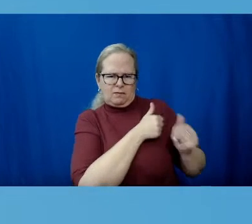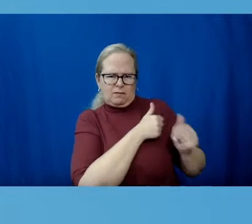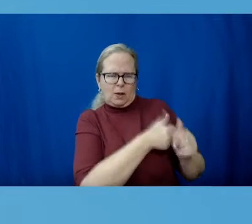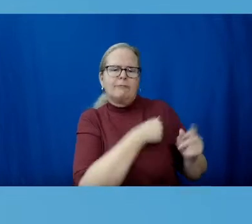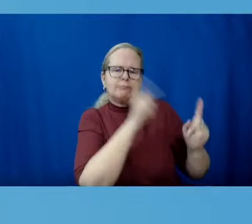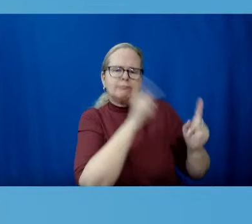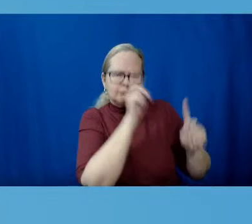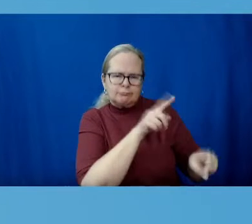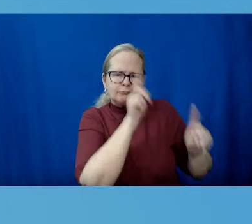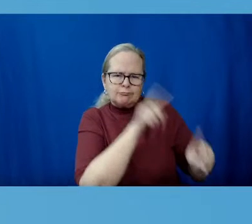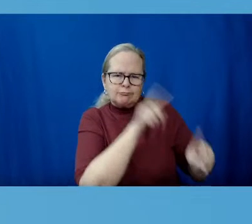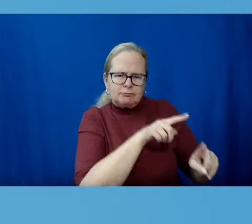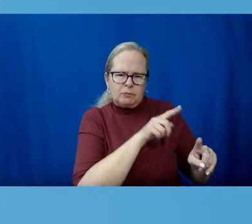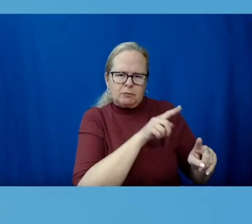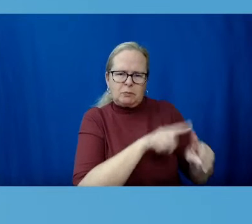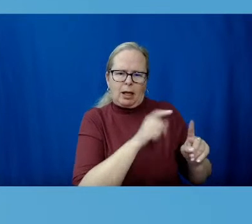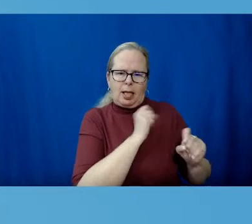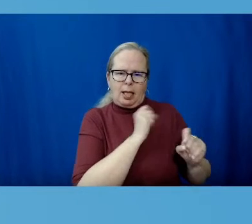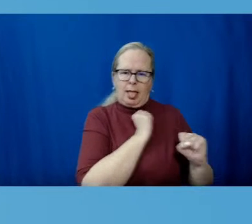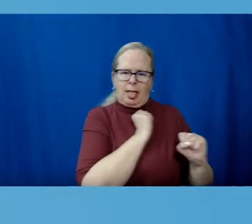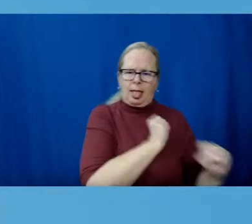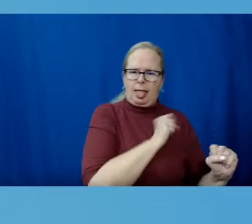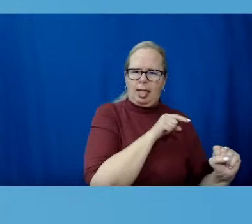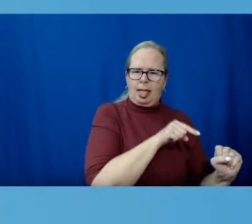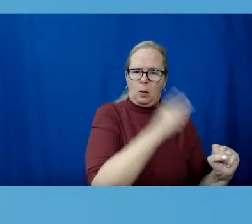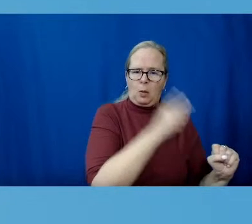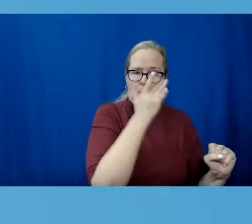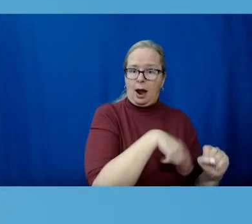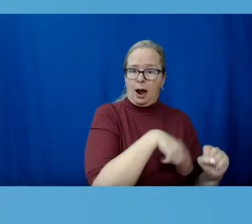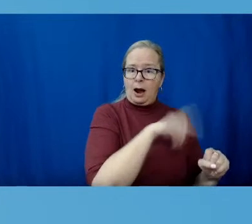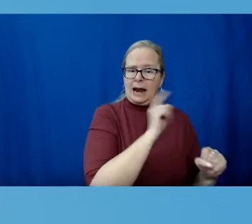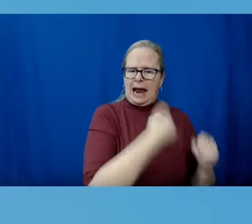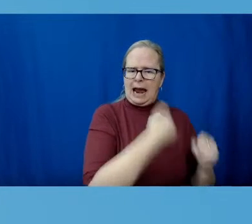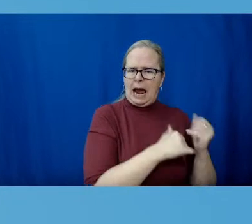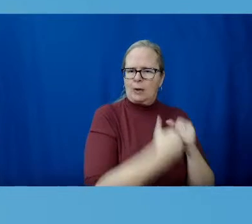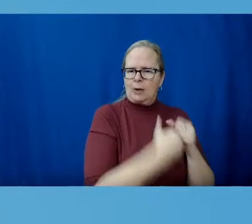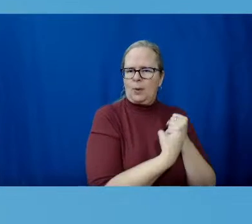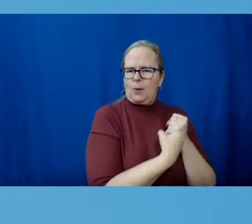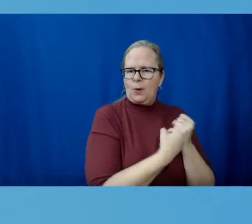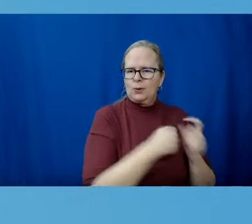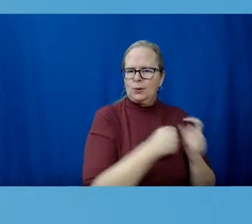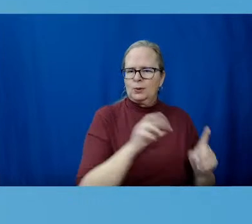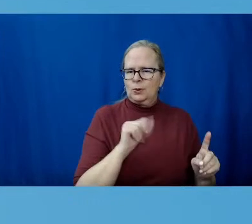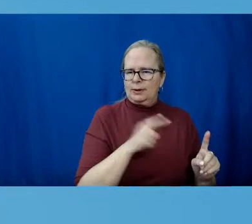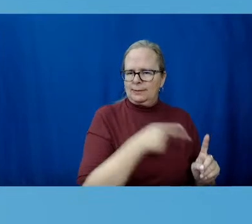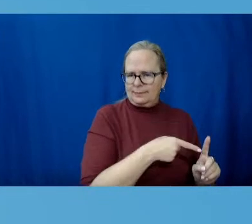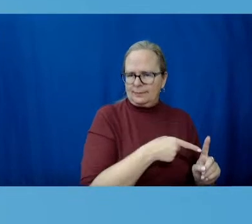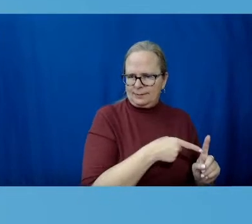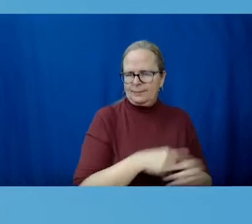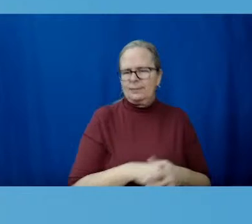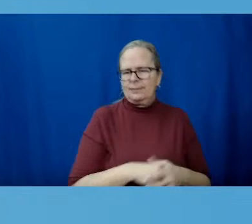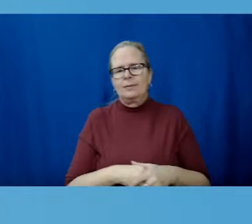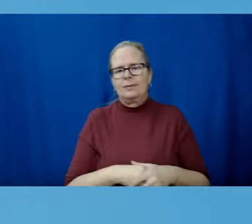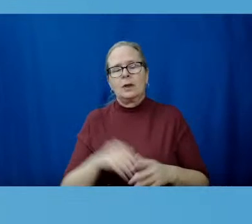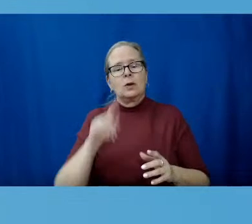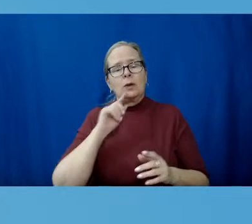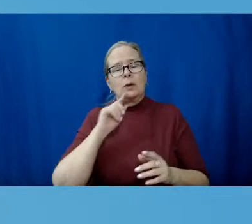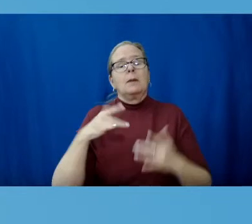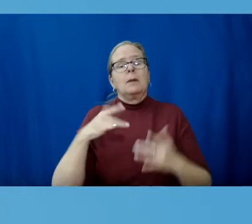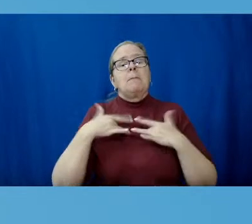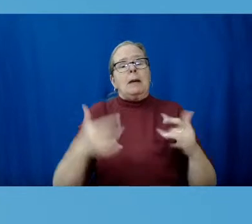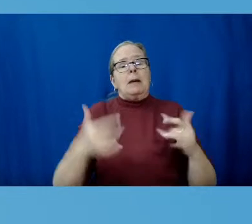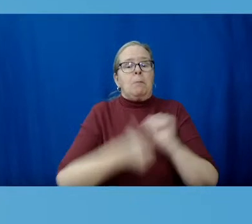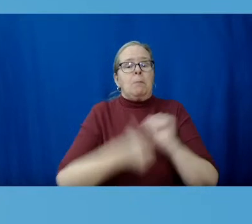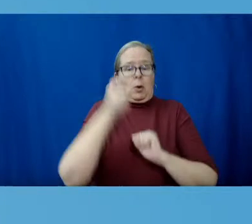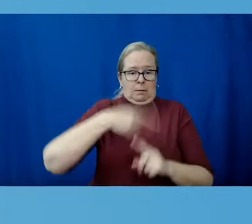that base. So that's why very often you can see him not listening to the majority of Albertans, but playing to this base. It was a tail wagging the